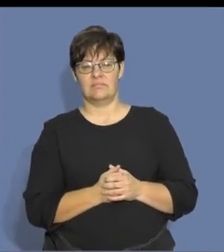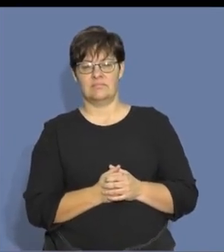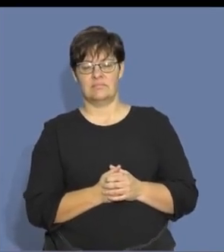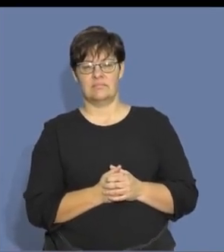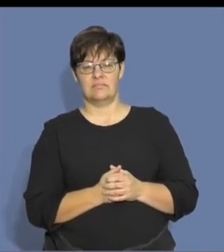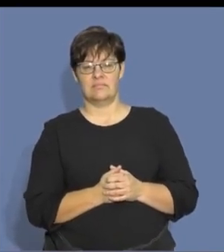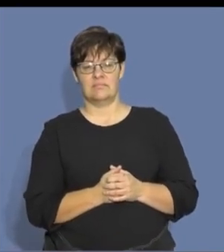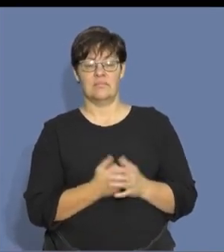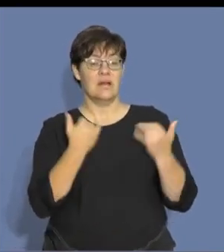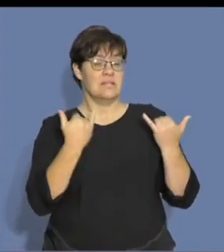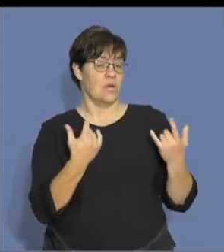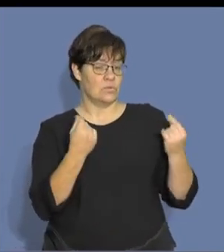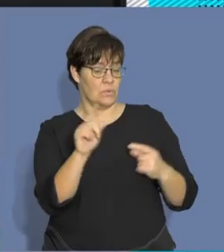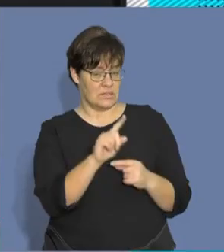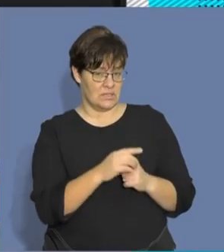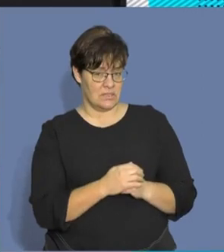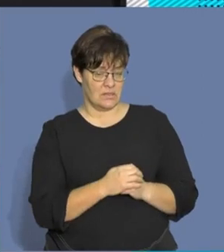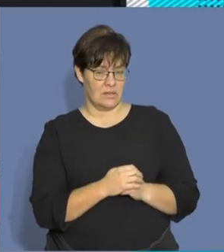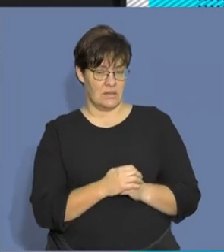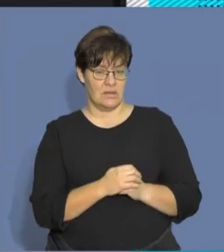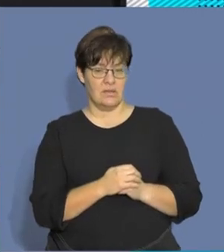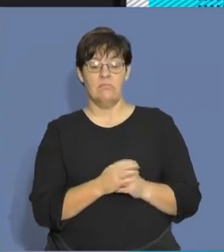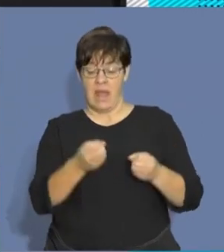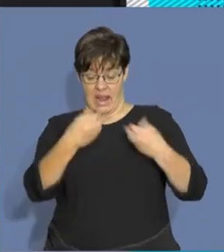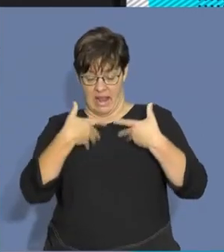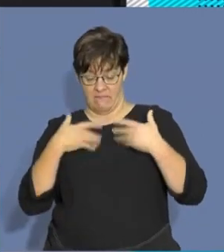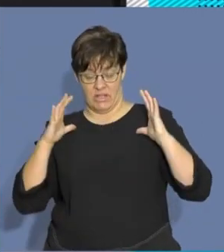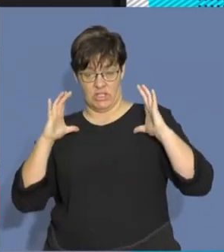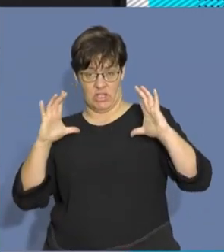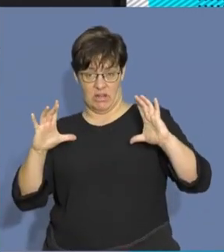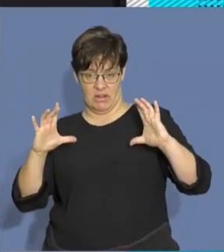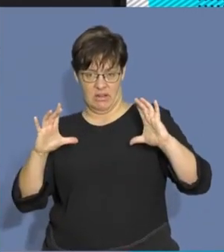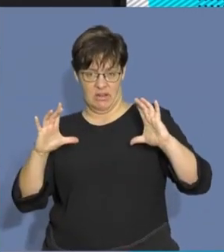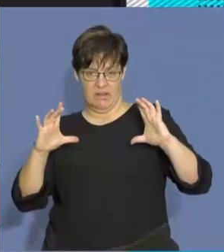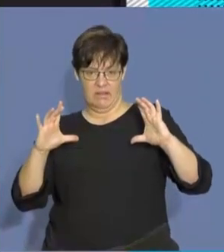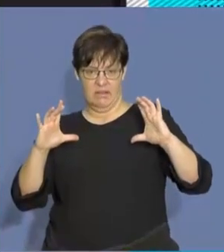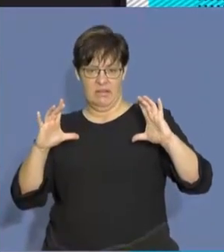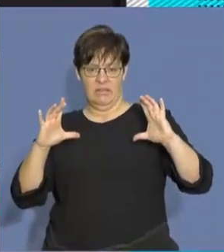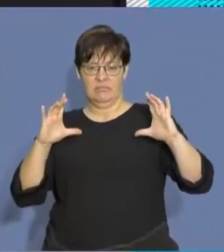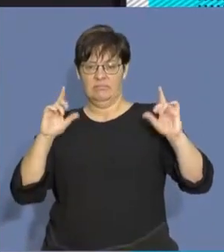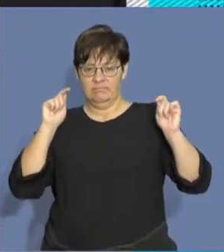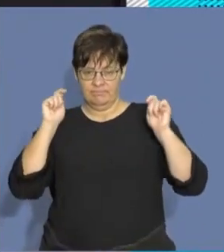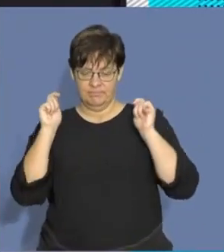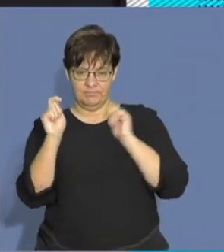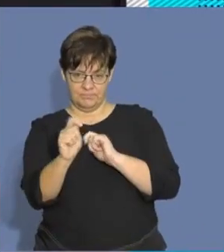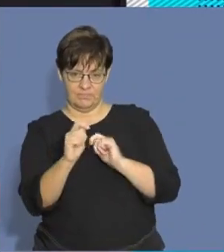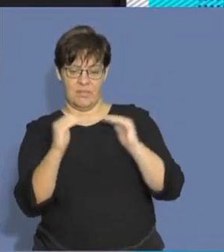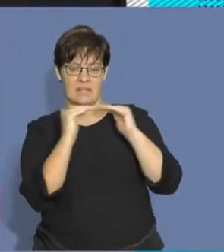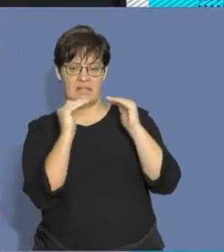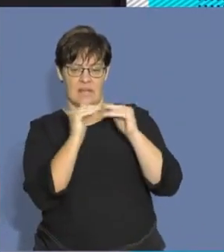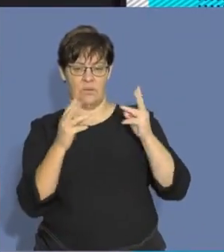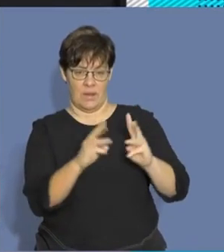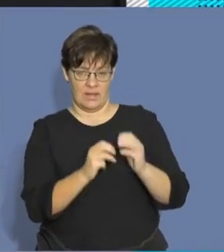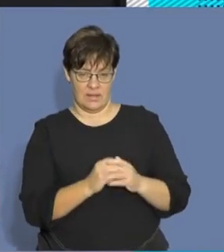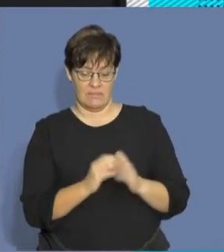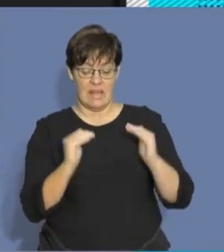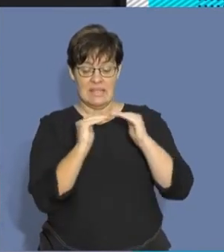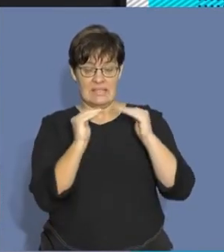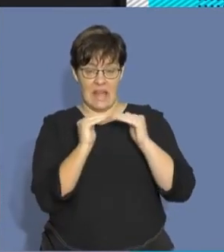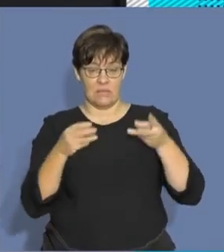what I'm going to do is I'm going to take my circle that's been given to me and I'm going to change it into standard form. Once it's in